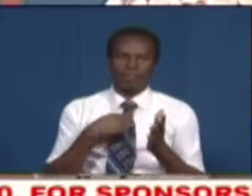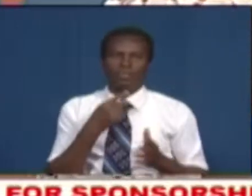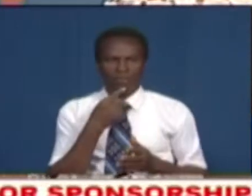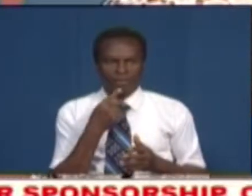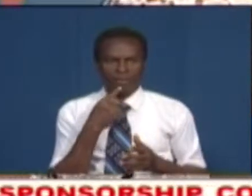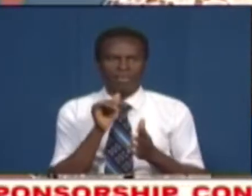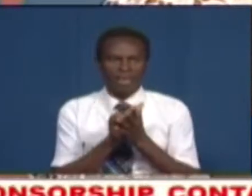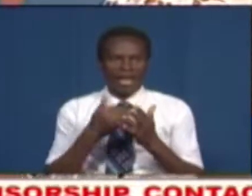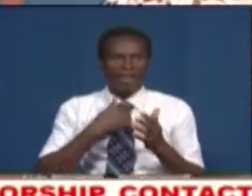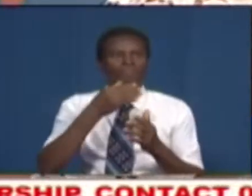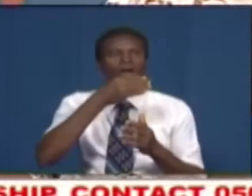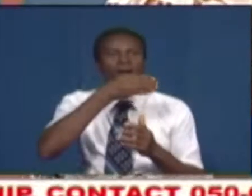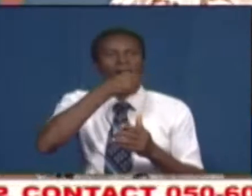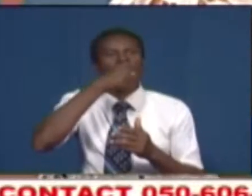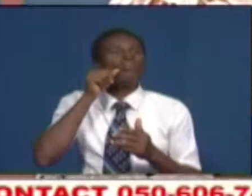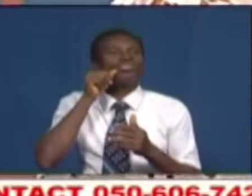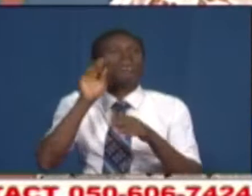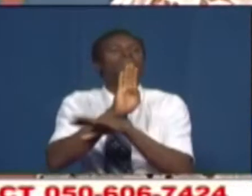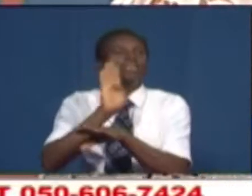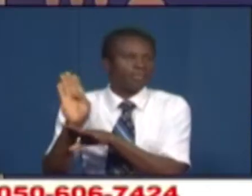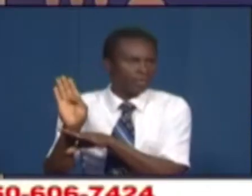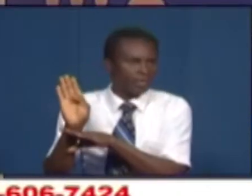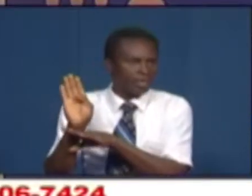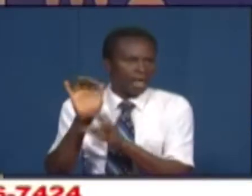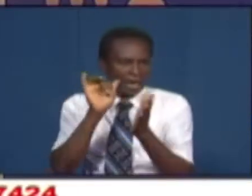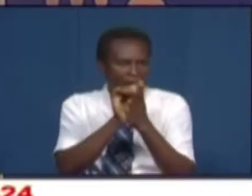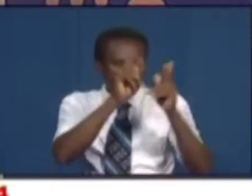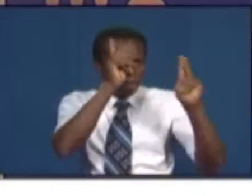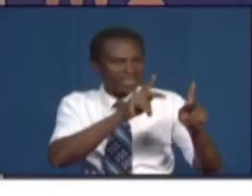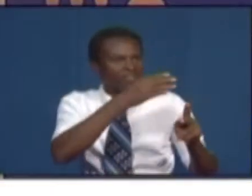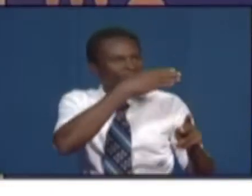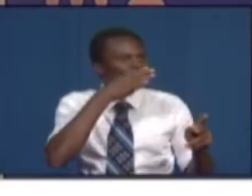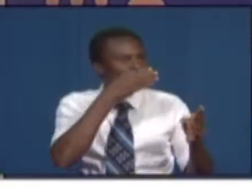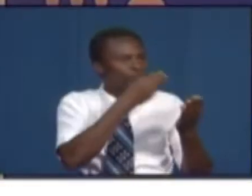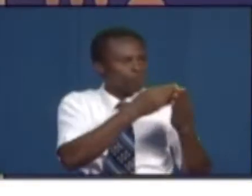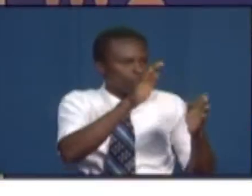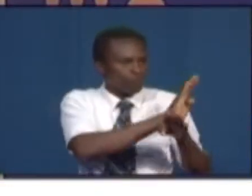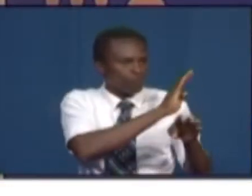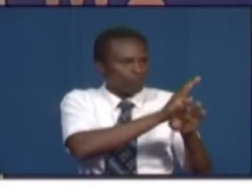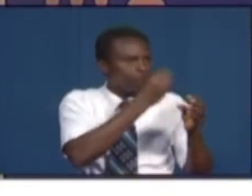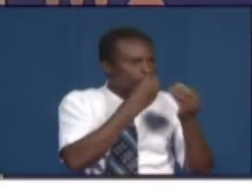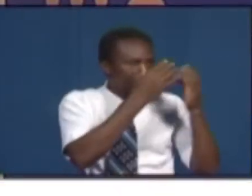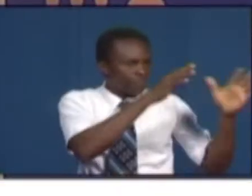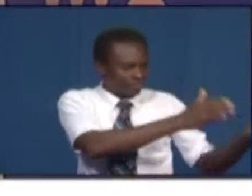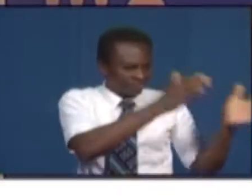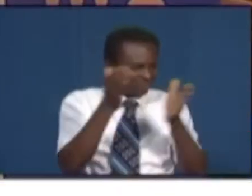agricultural business, you know, and so much. We truly see the need for agriculture. I think